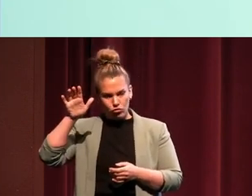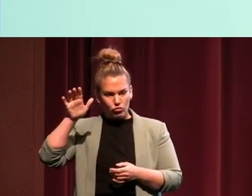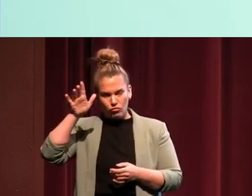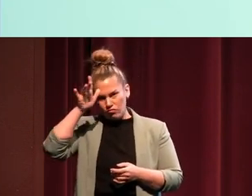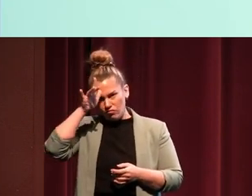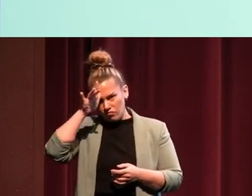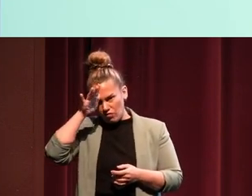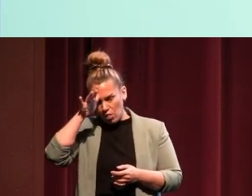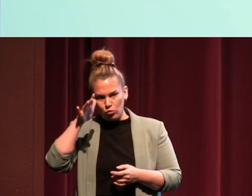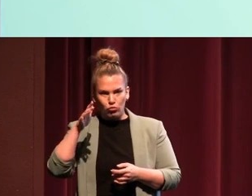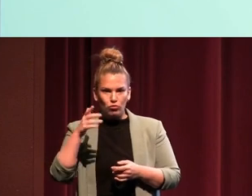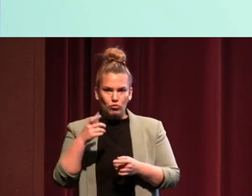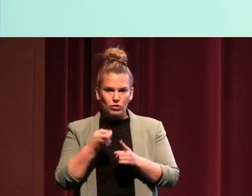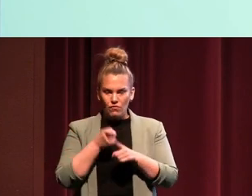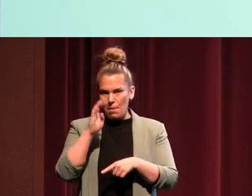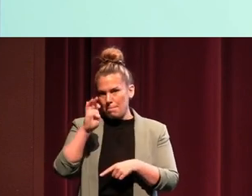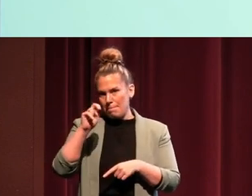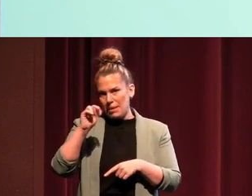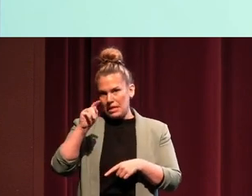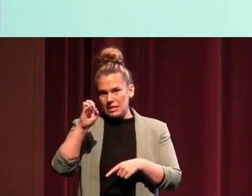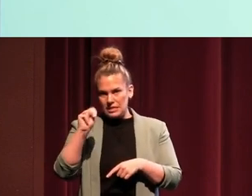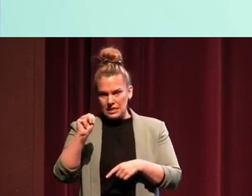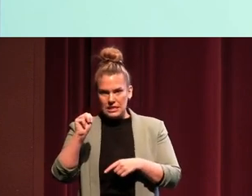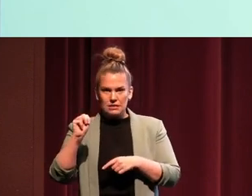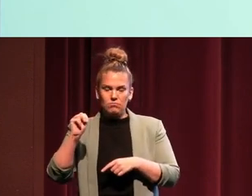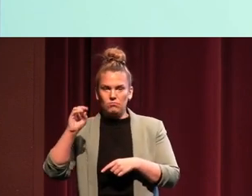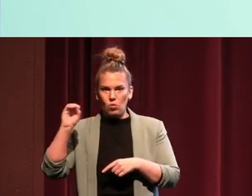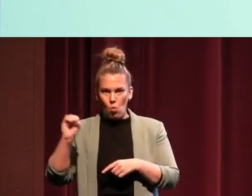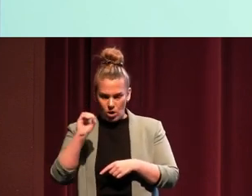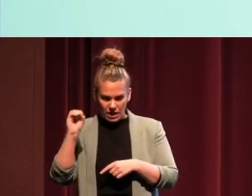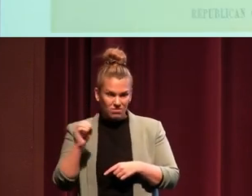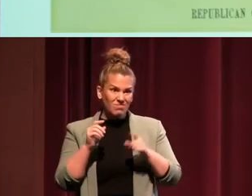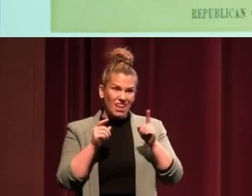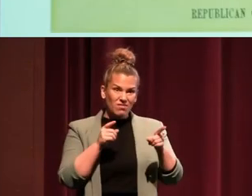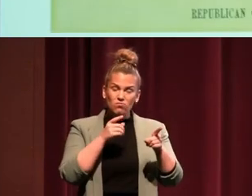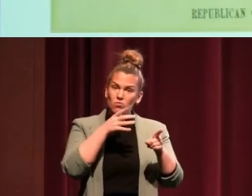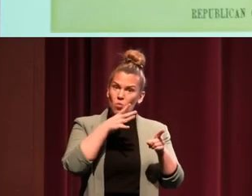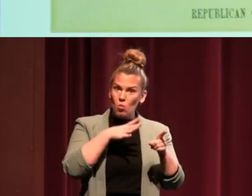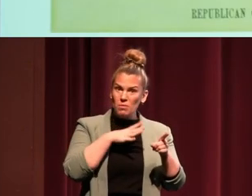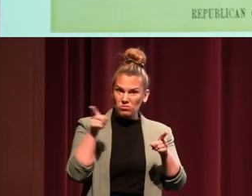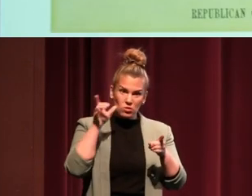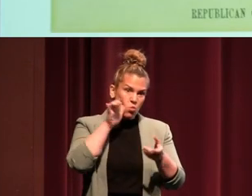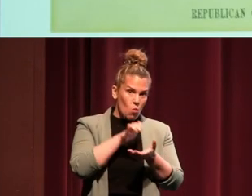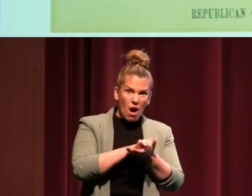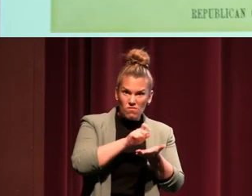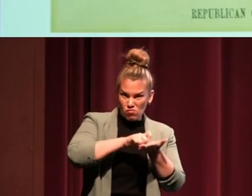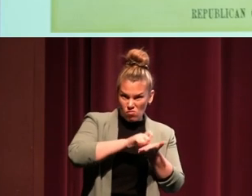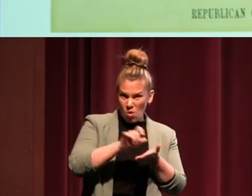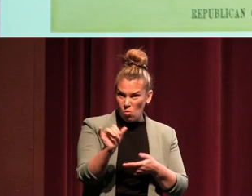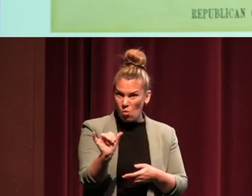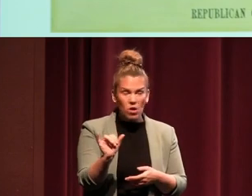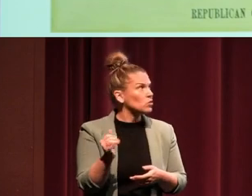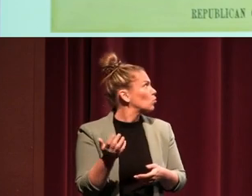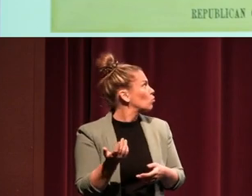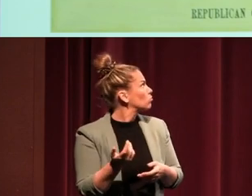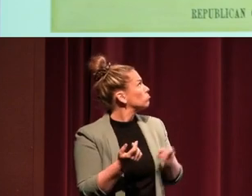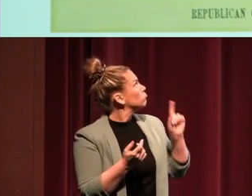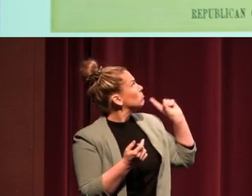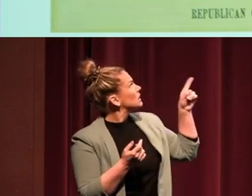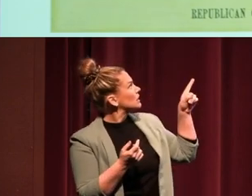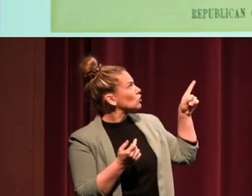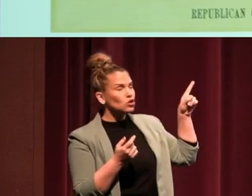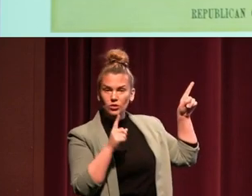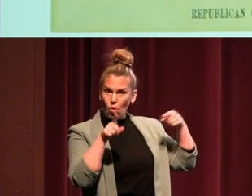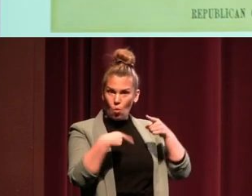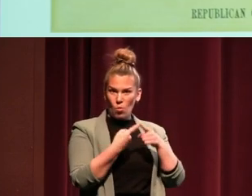Oregon. And she did the writing. She was quite the writer as well. Here she is when